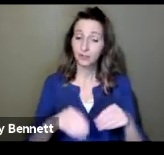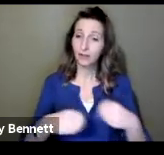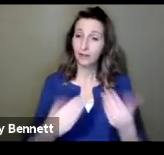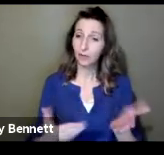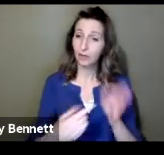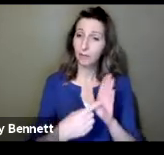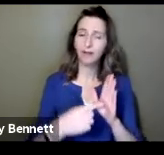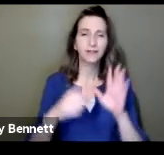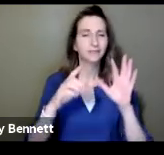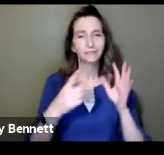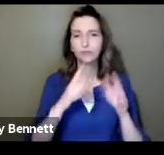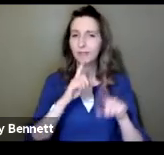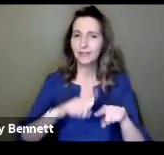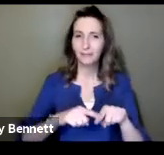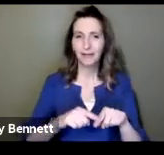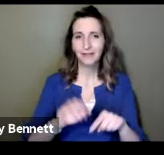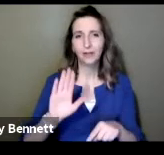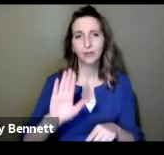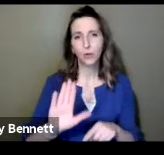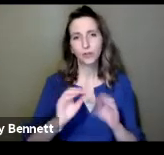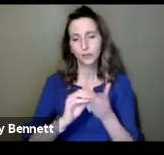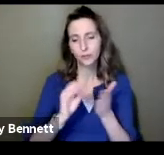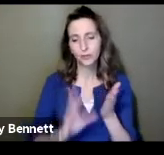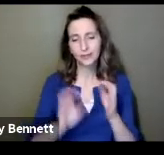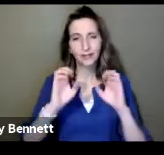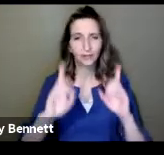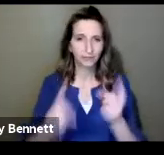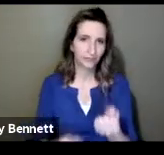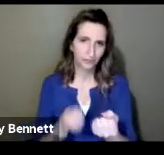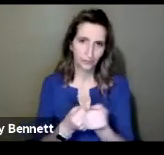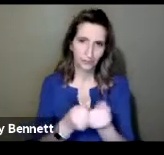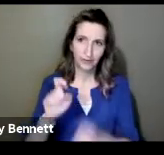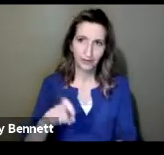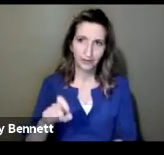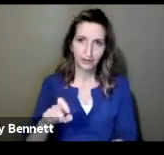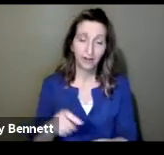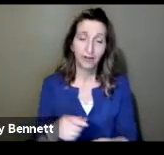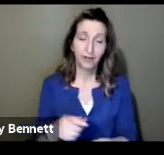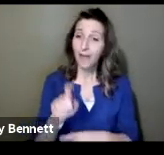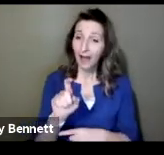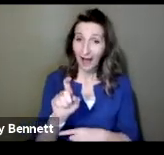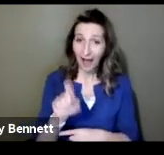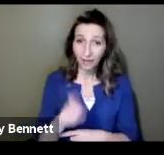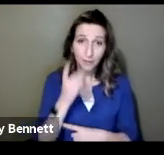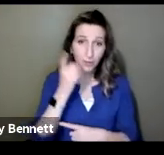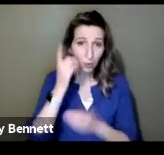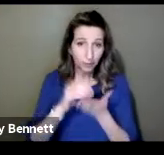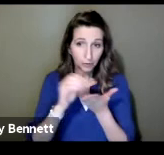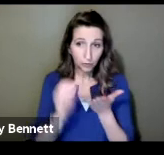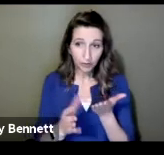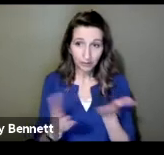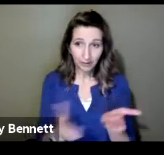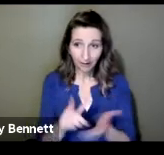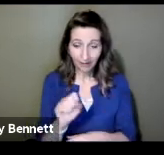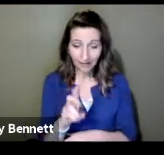students' educational support needs. Um, do they have to be a residential student to attend